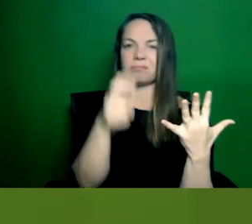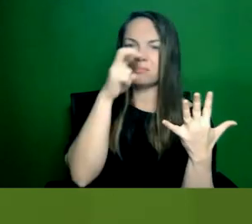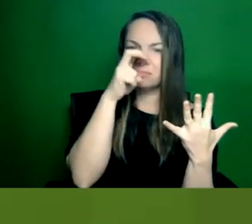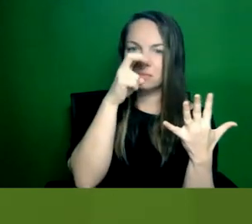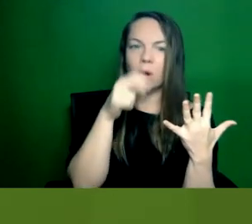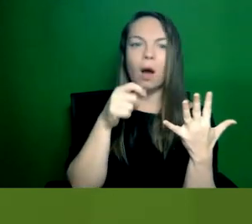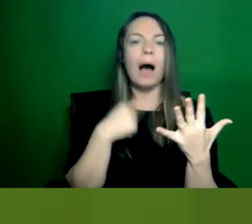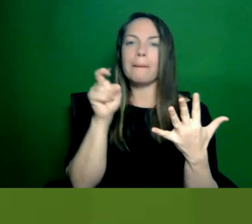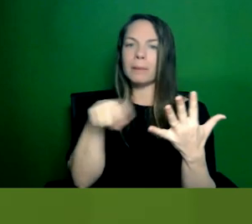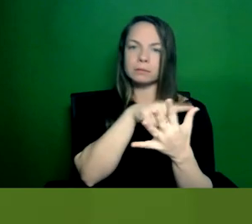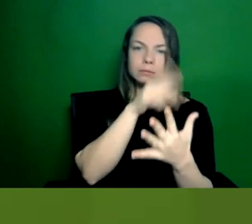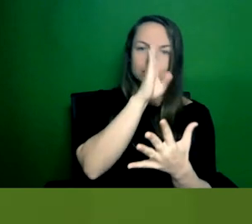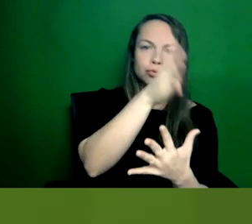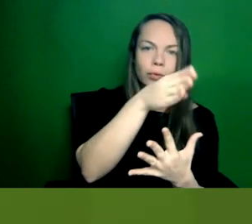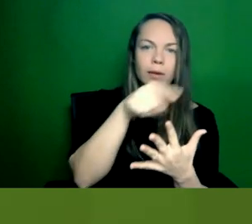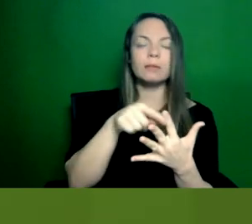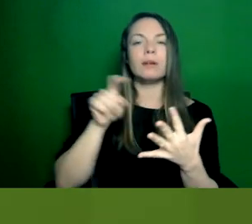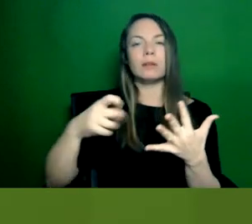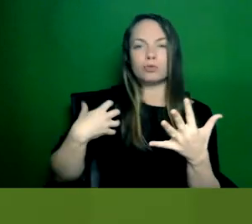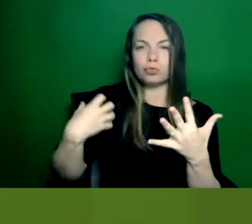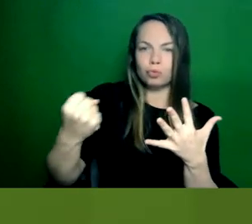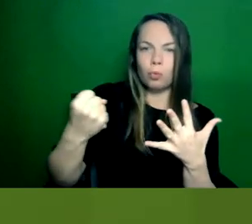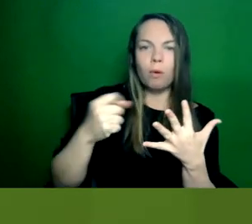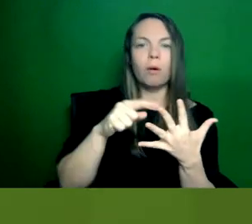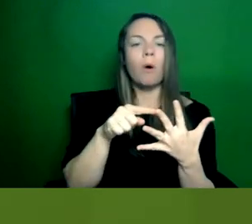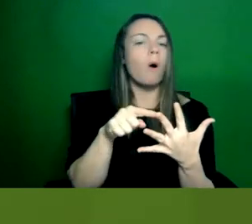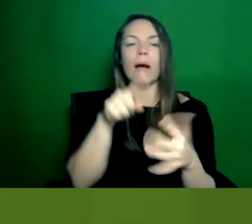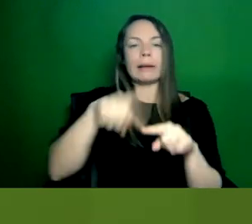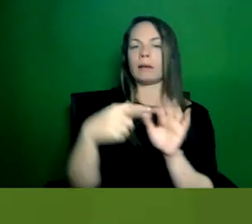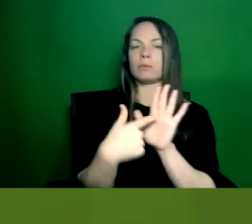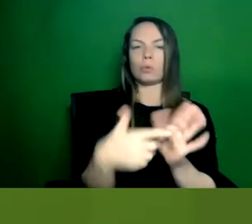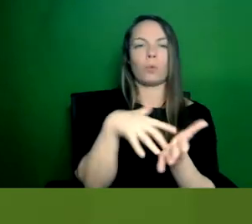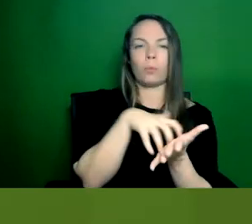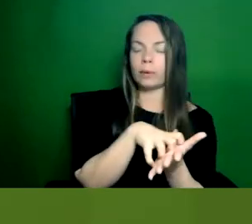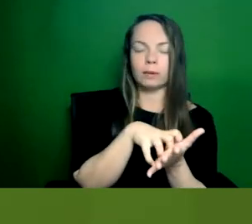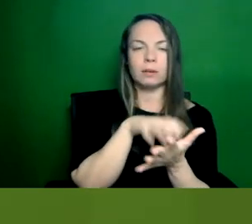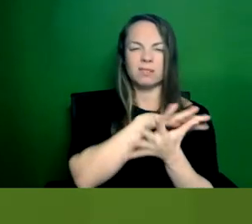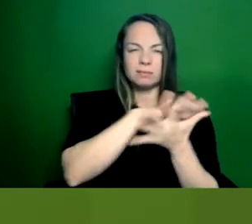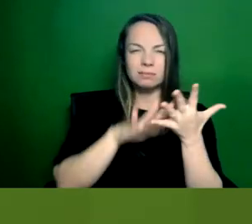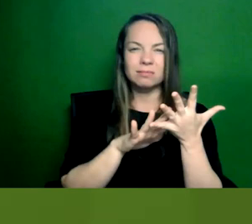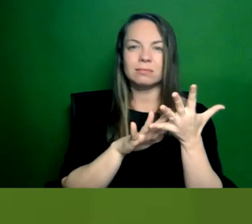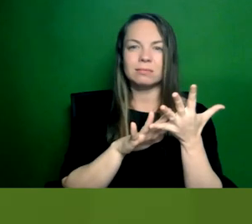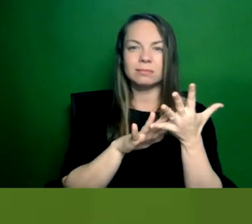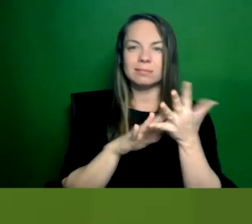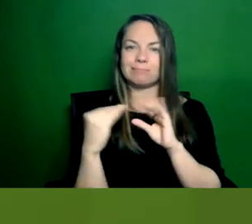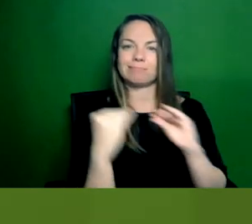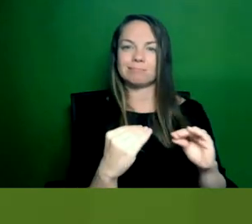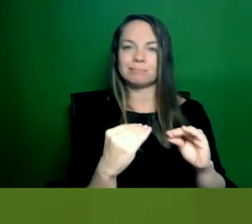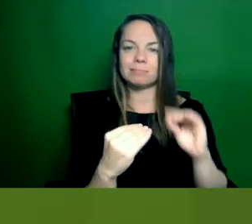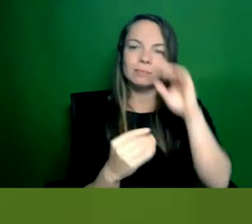straight, about needing to be strong, about needing to be invulnerable. And when I think about, as you were sort of saying,